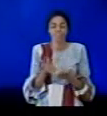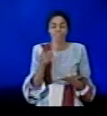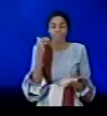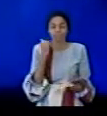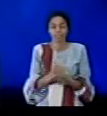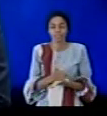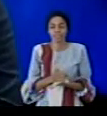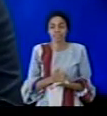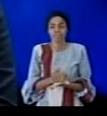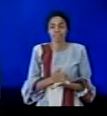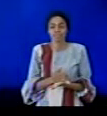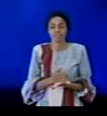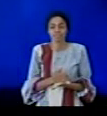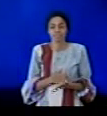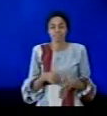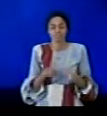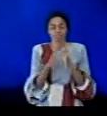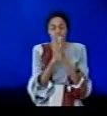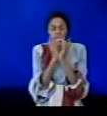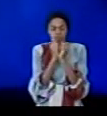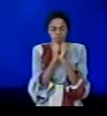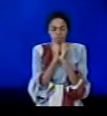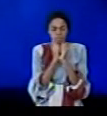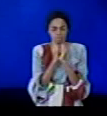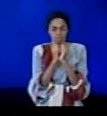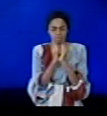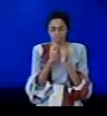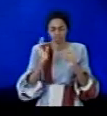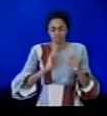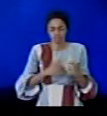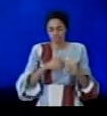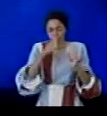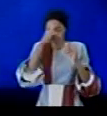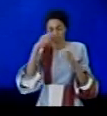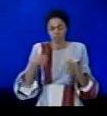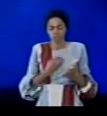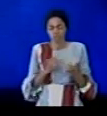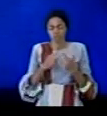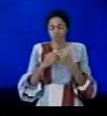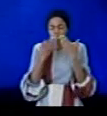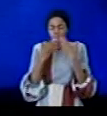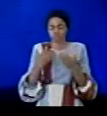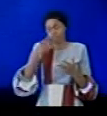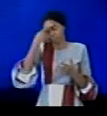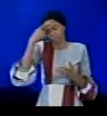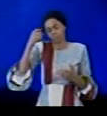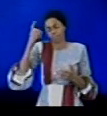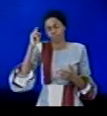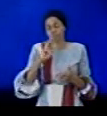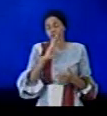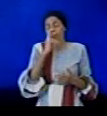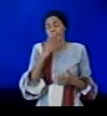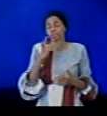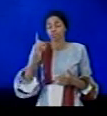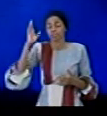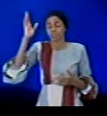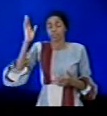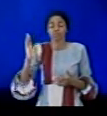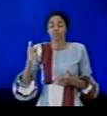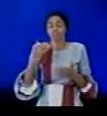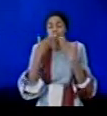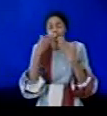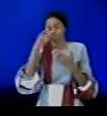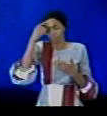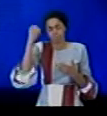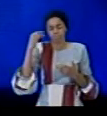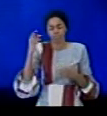Amen. Let's pray together now. Our Father, Lord, we thank you because you are our God. We thank you because of this session